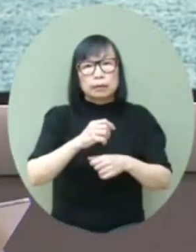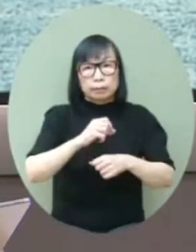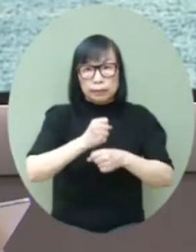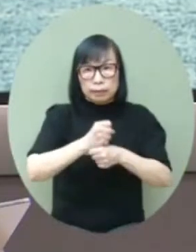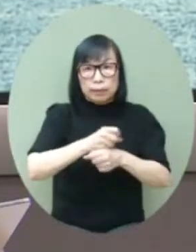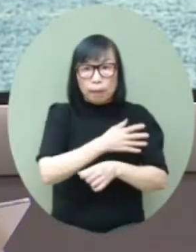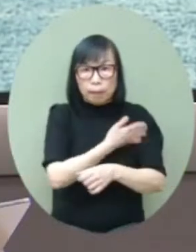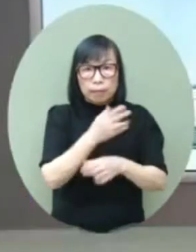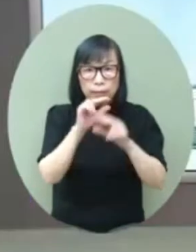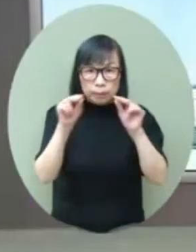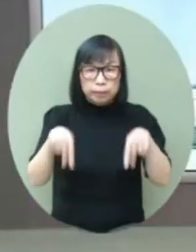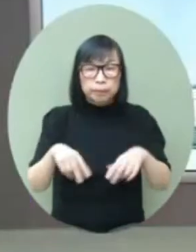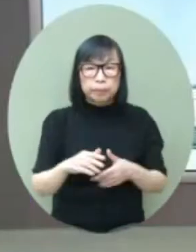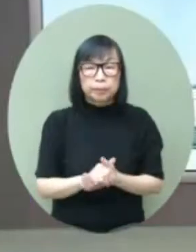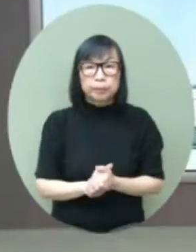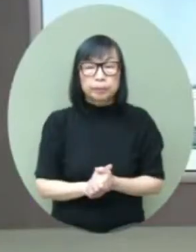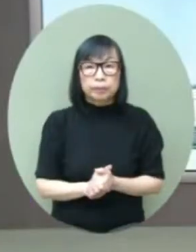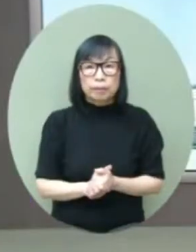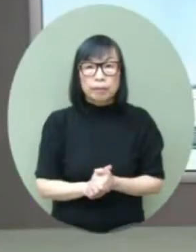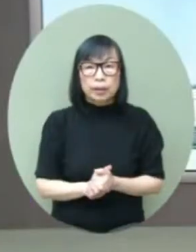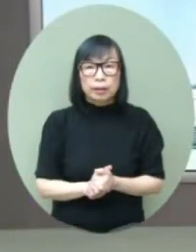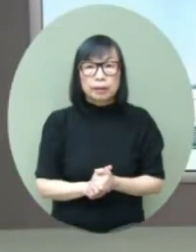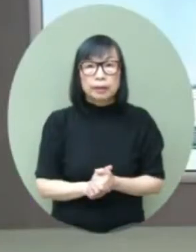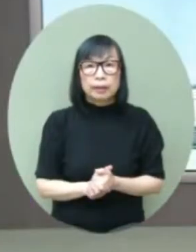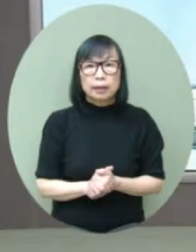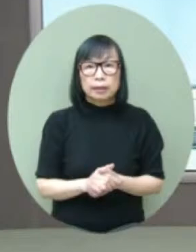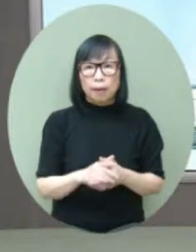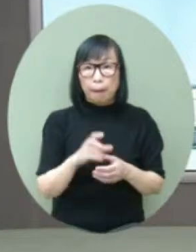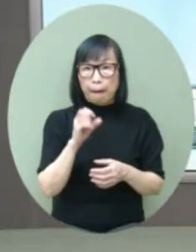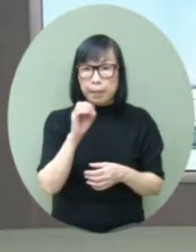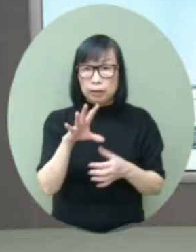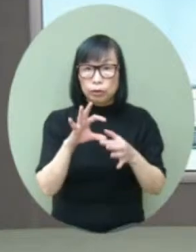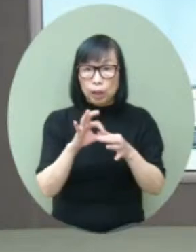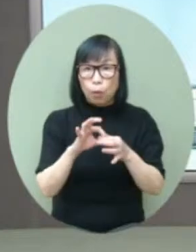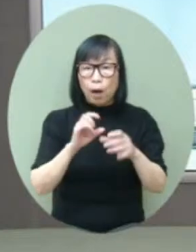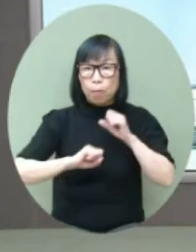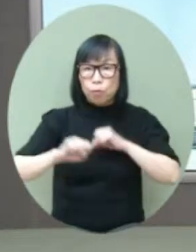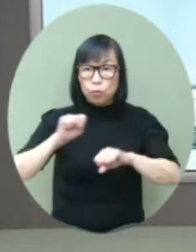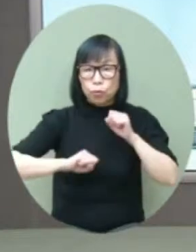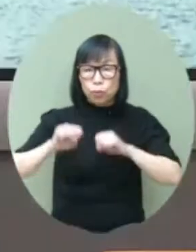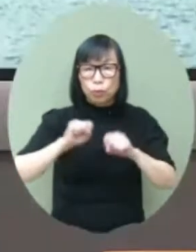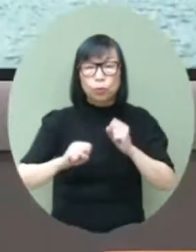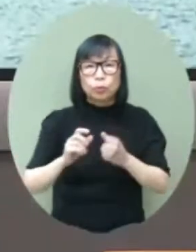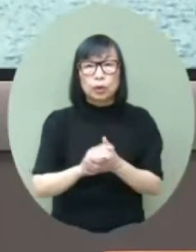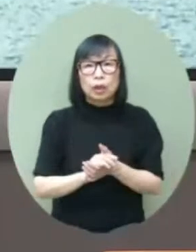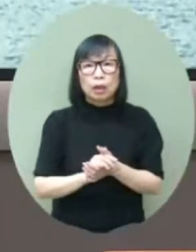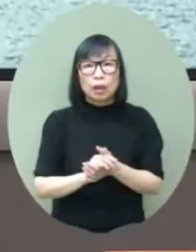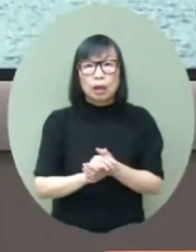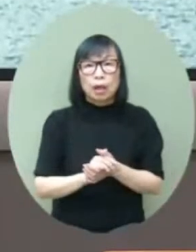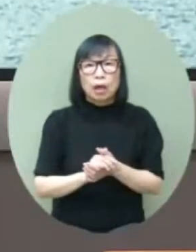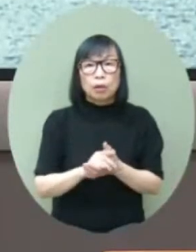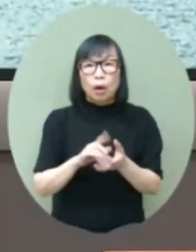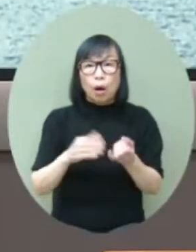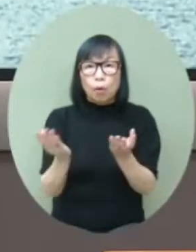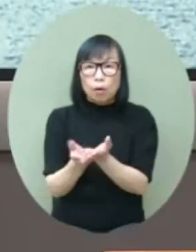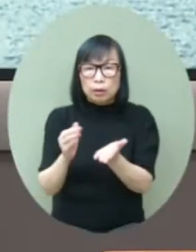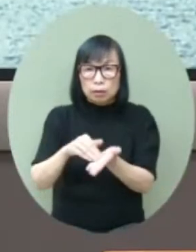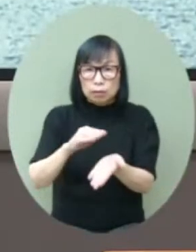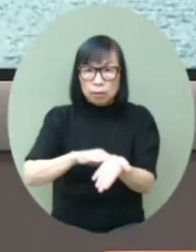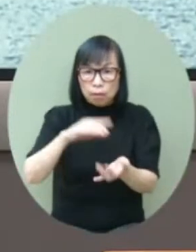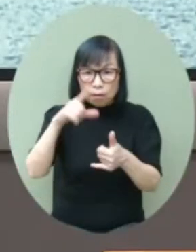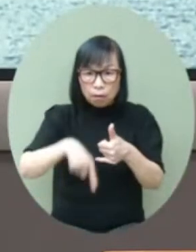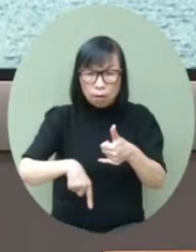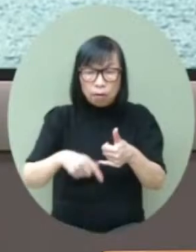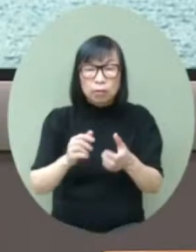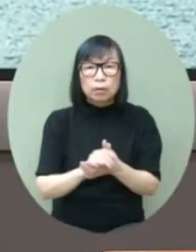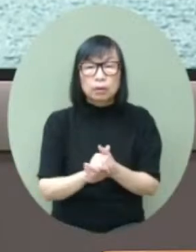You asked for what activities the newly preliminary positive case. We have looked